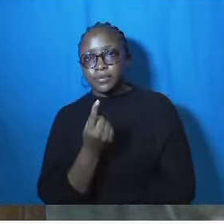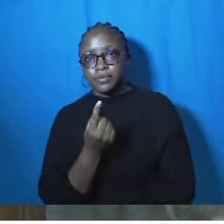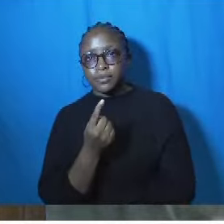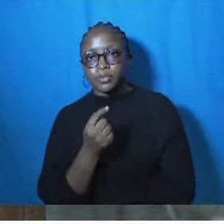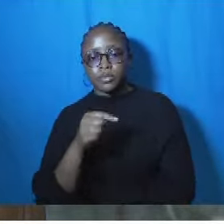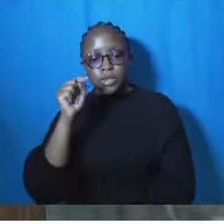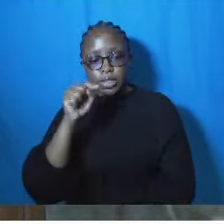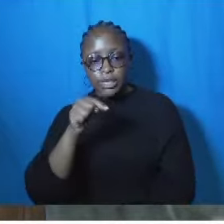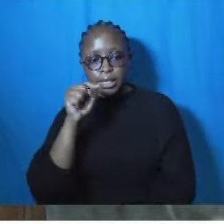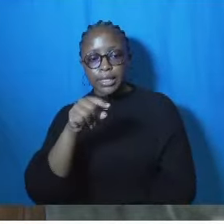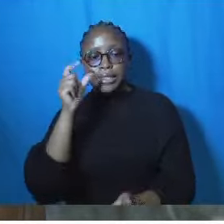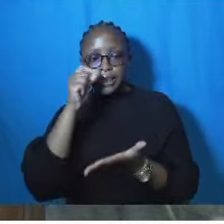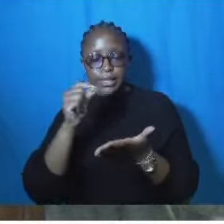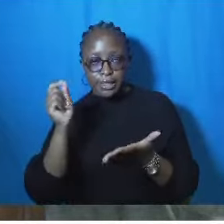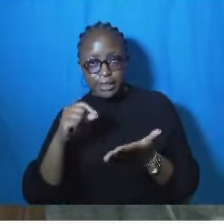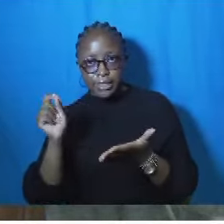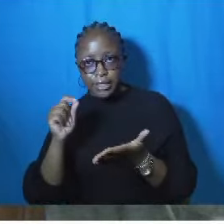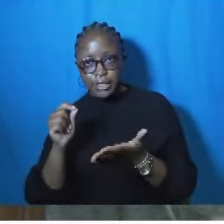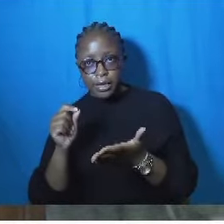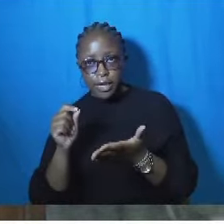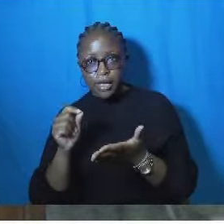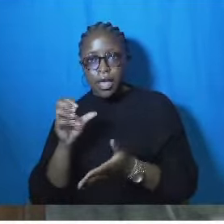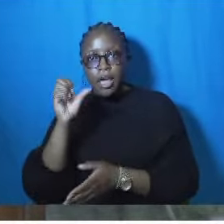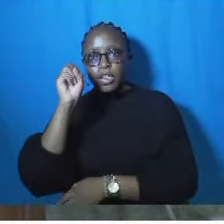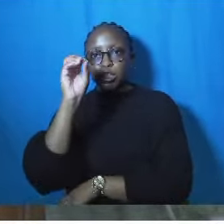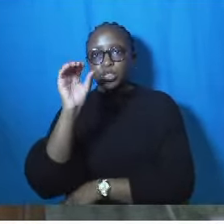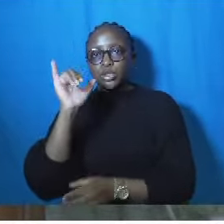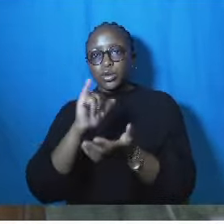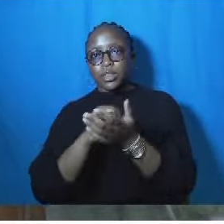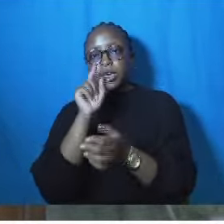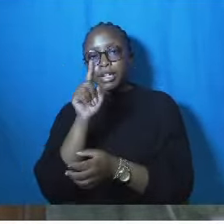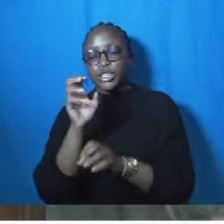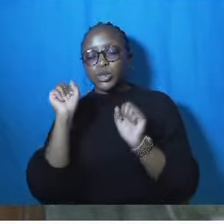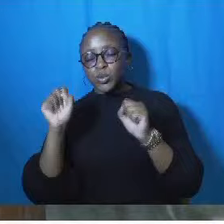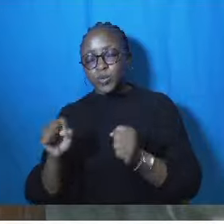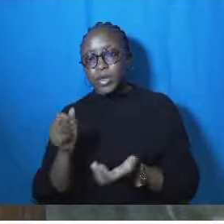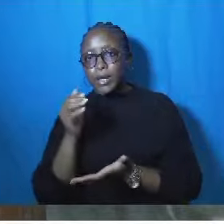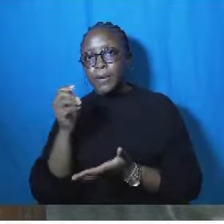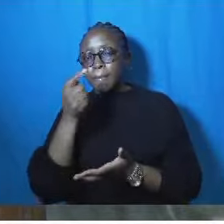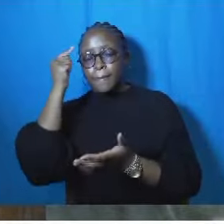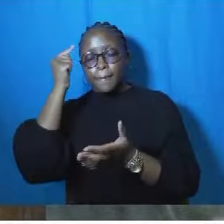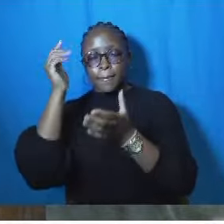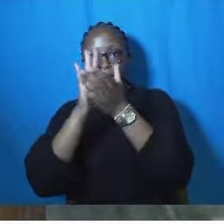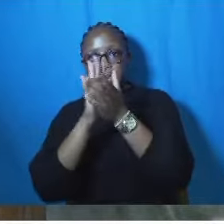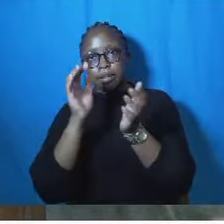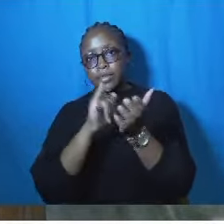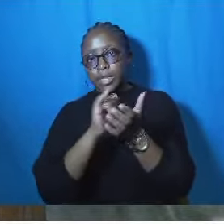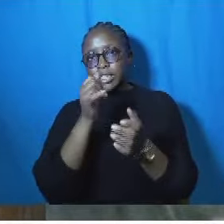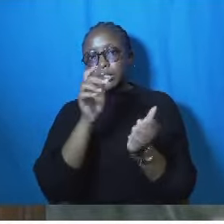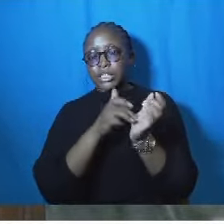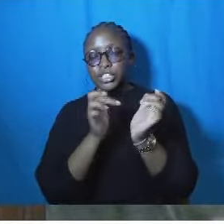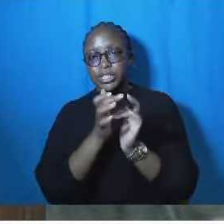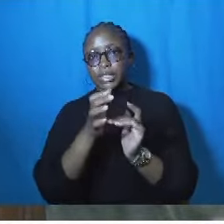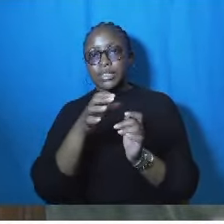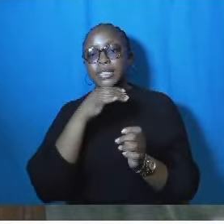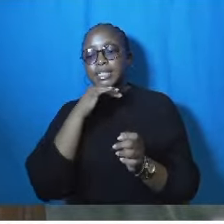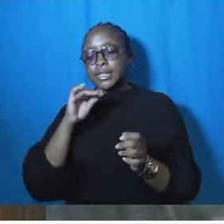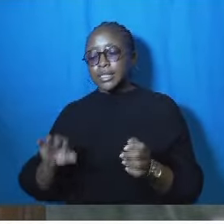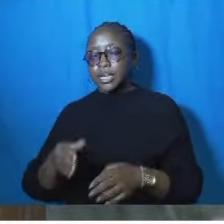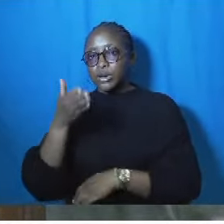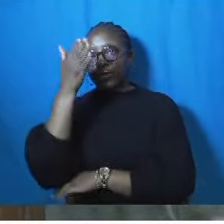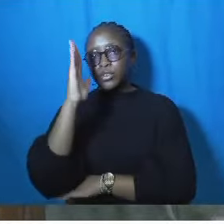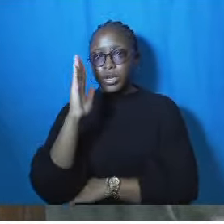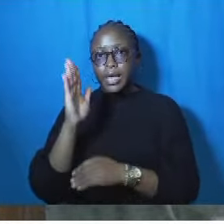been written so that you may believe that Jesus is the Son of God, and that by believing, you may have